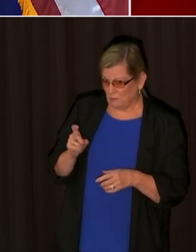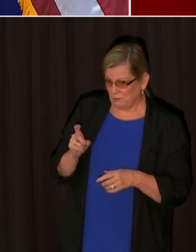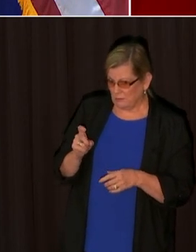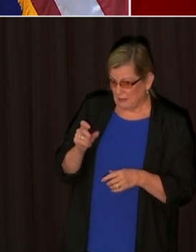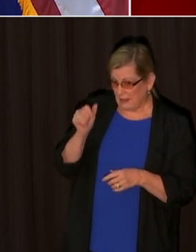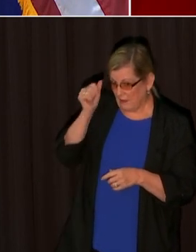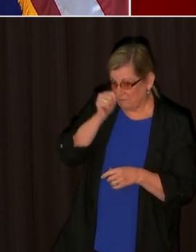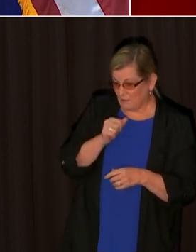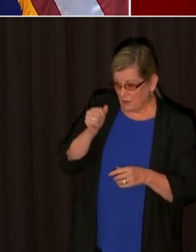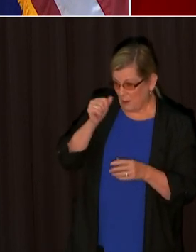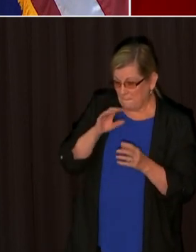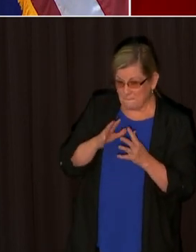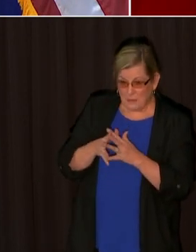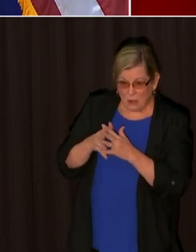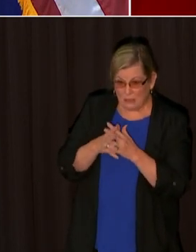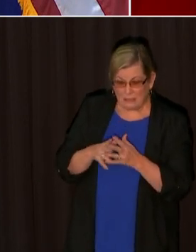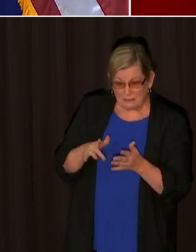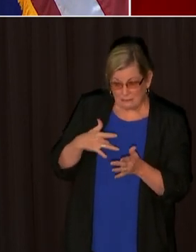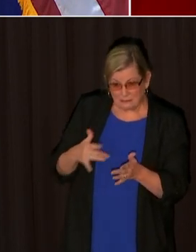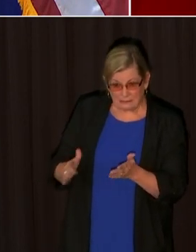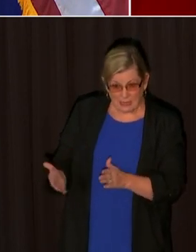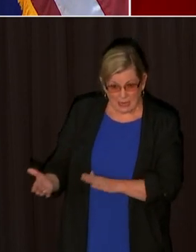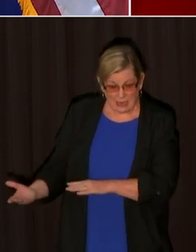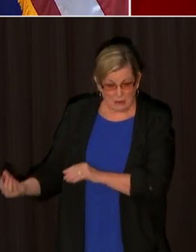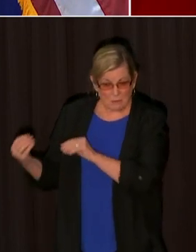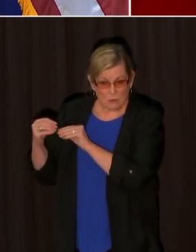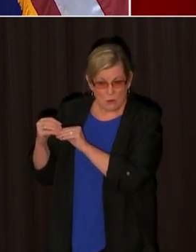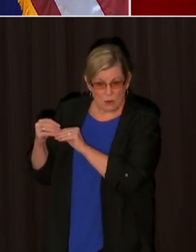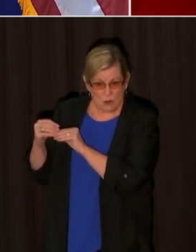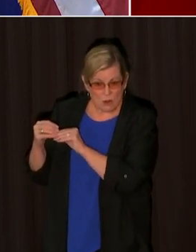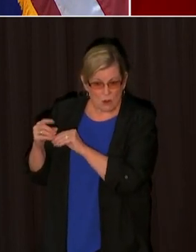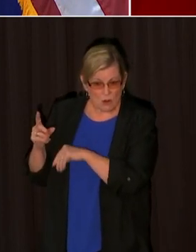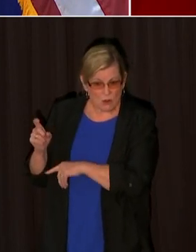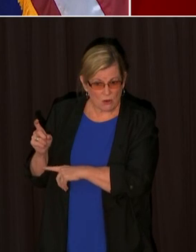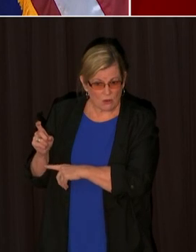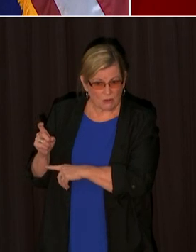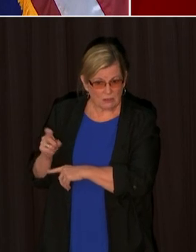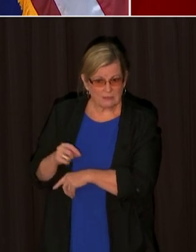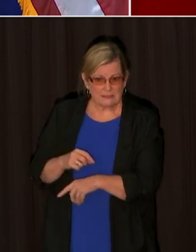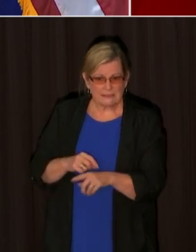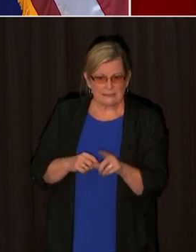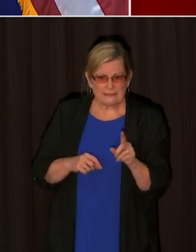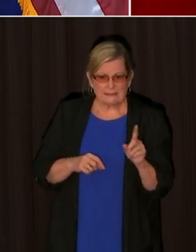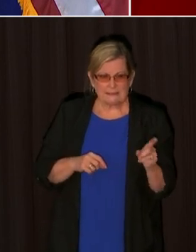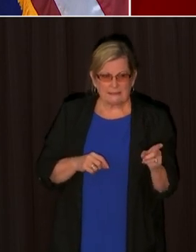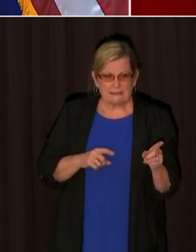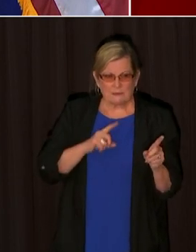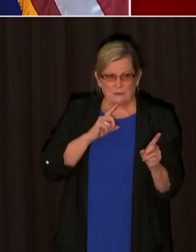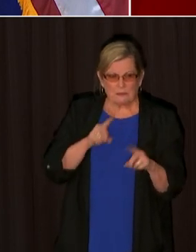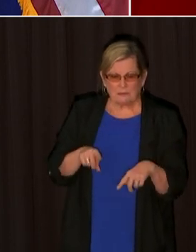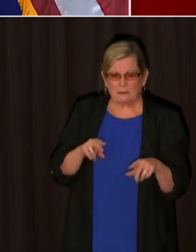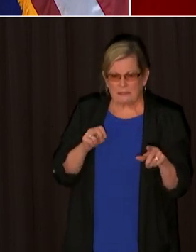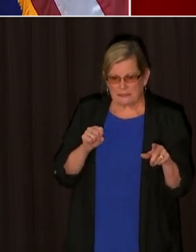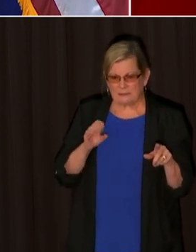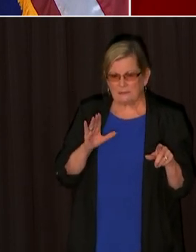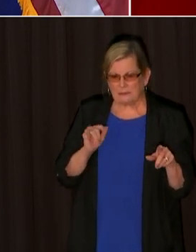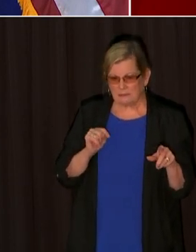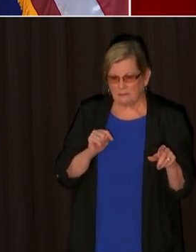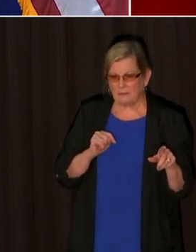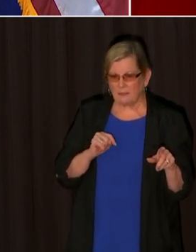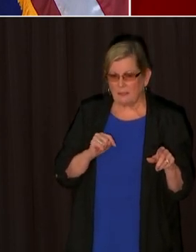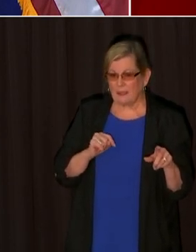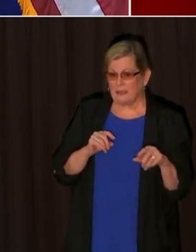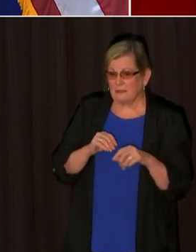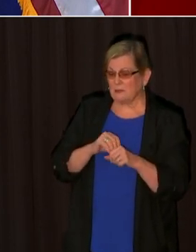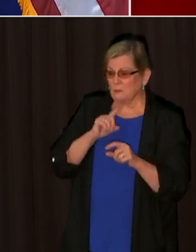dying of excess in that category just as they are in COVID-19? Well, Mark, my response to that is that in the district,